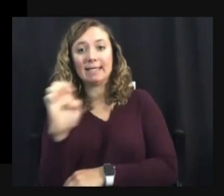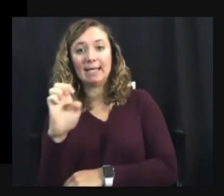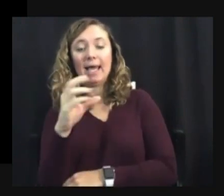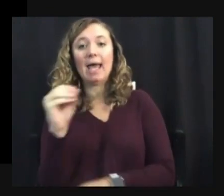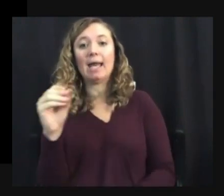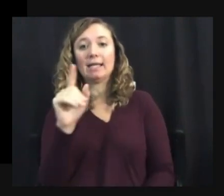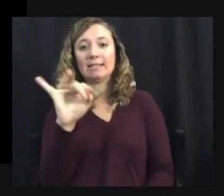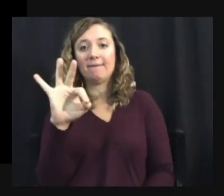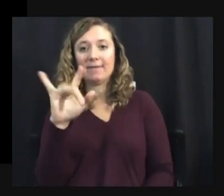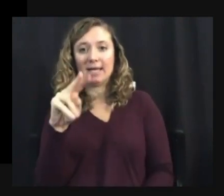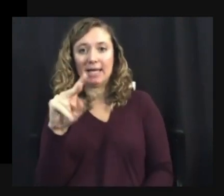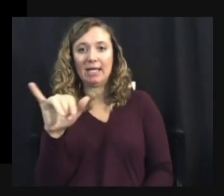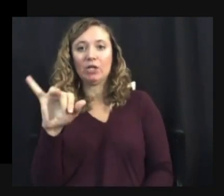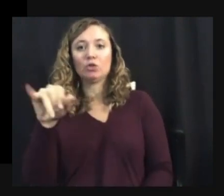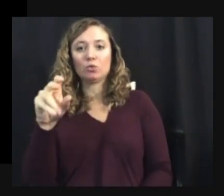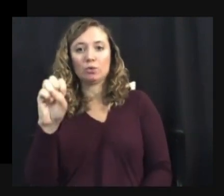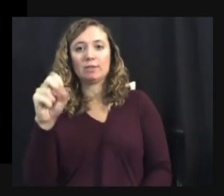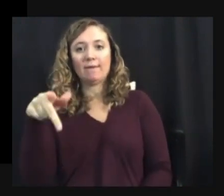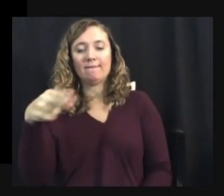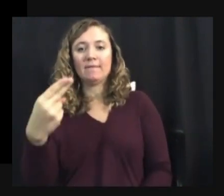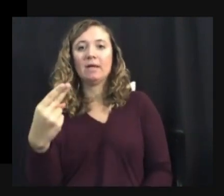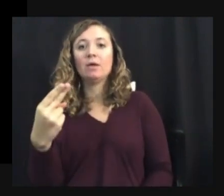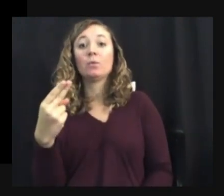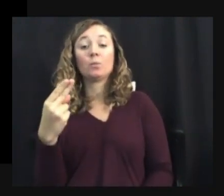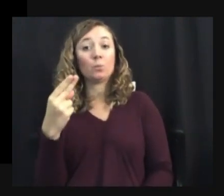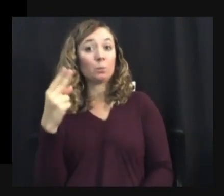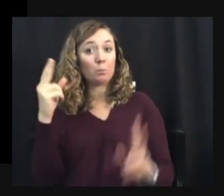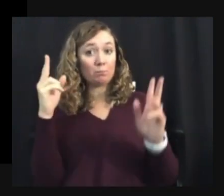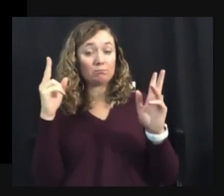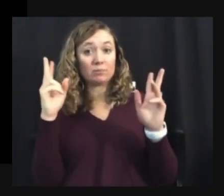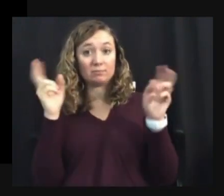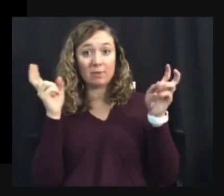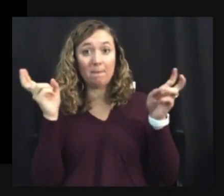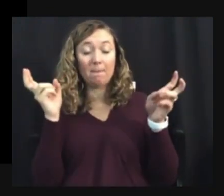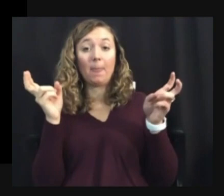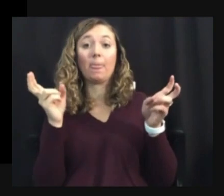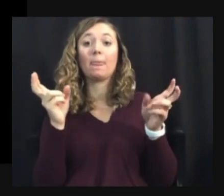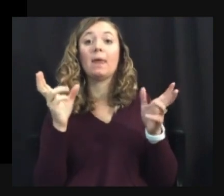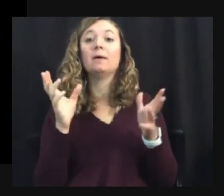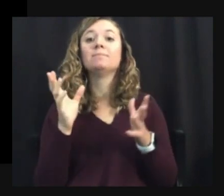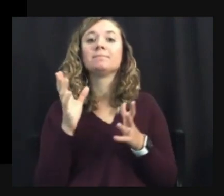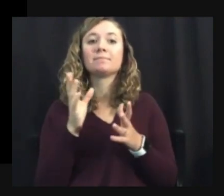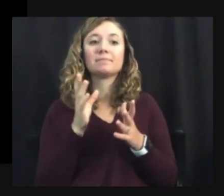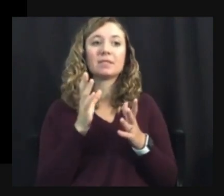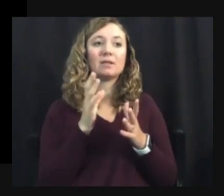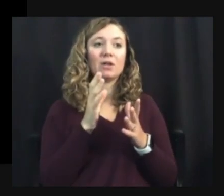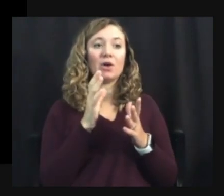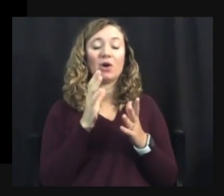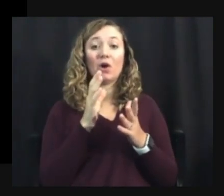this very important topic, autistic communication and masking.